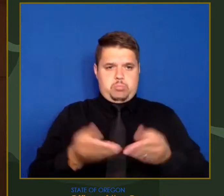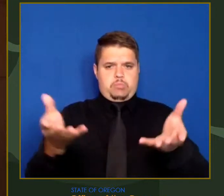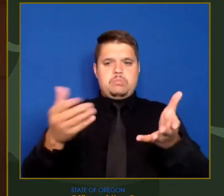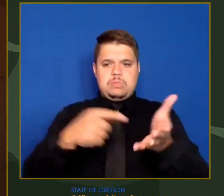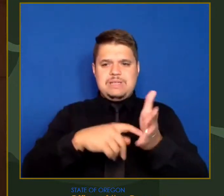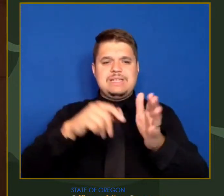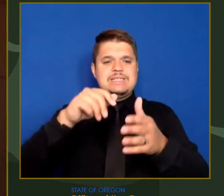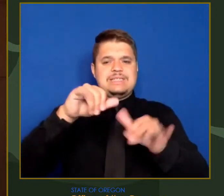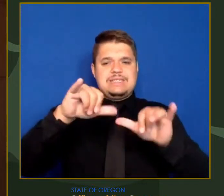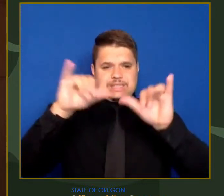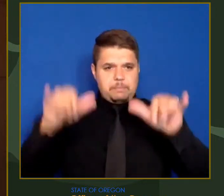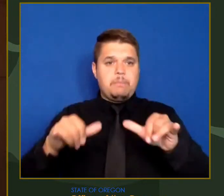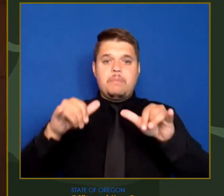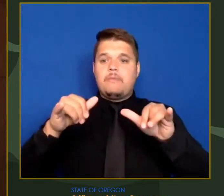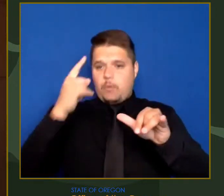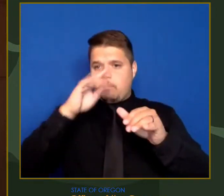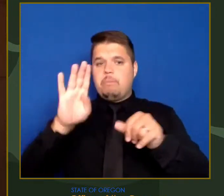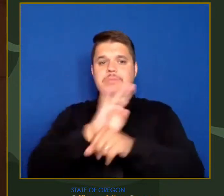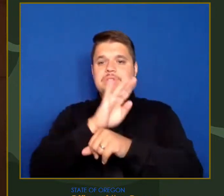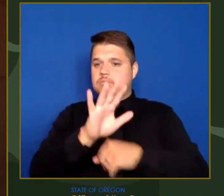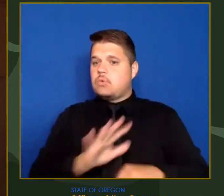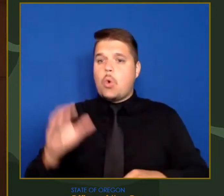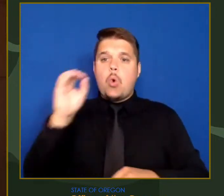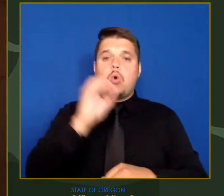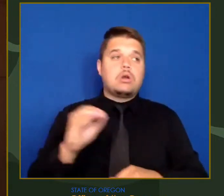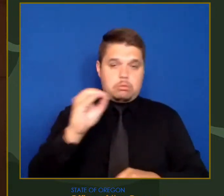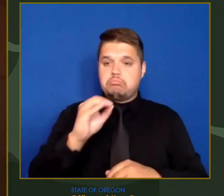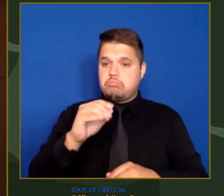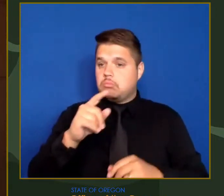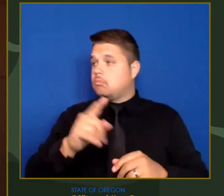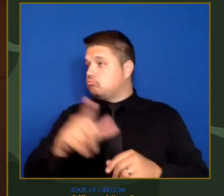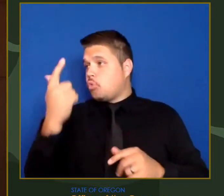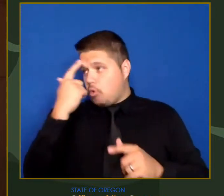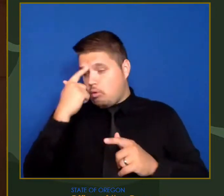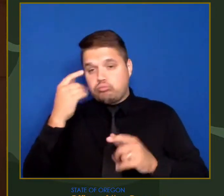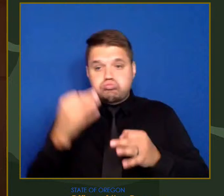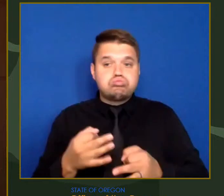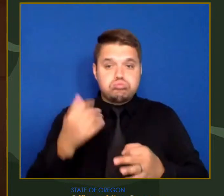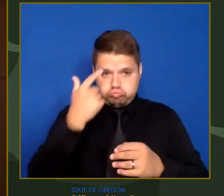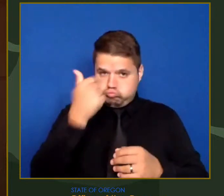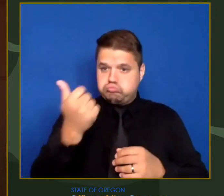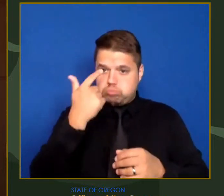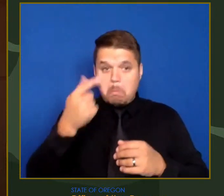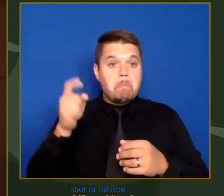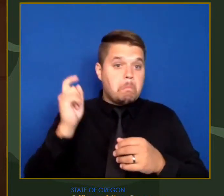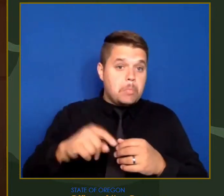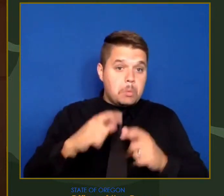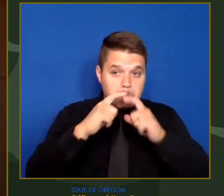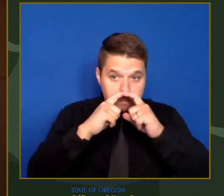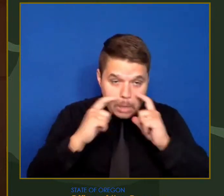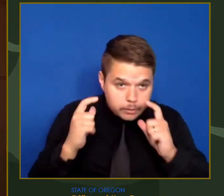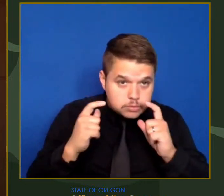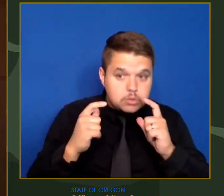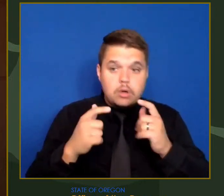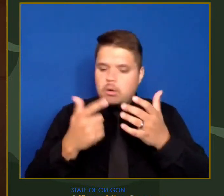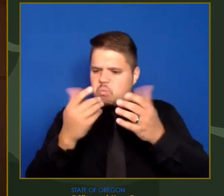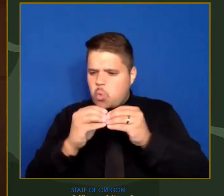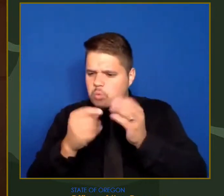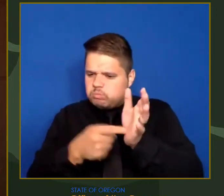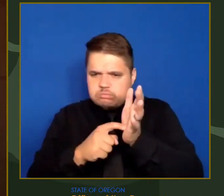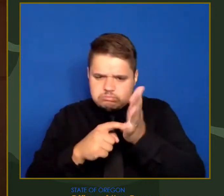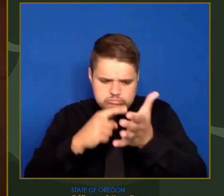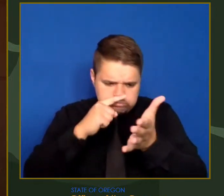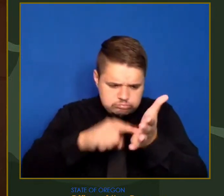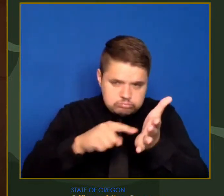Oregon to make a decision about whether to require masks or to verify